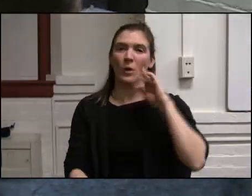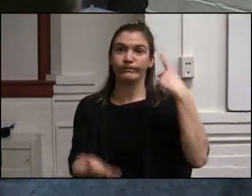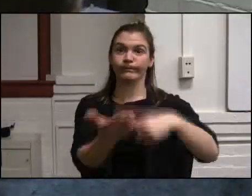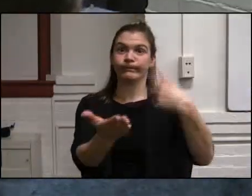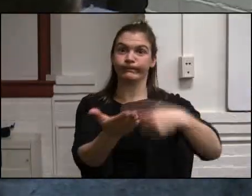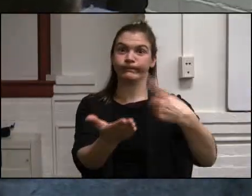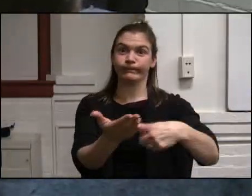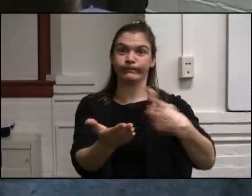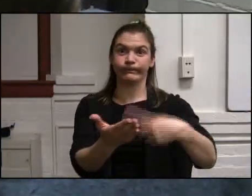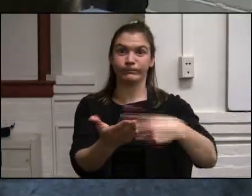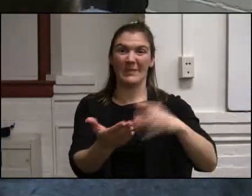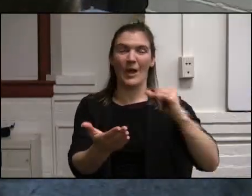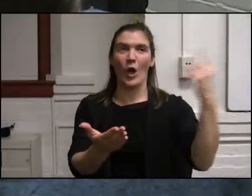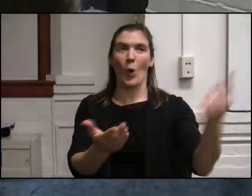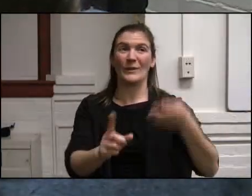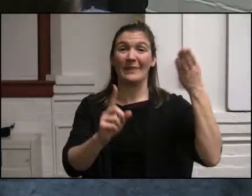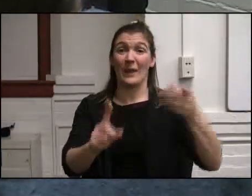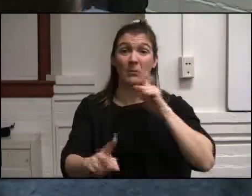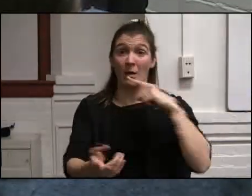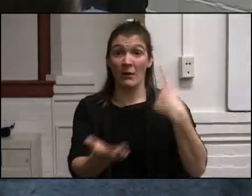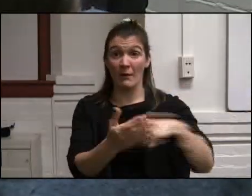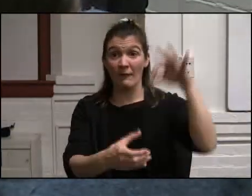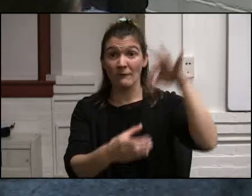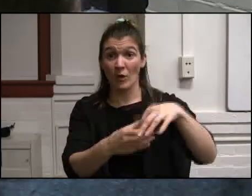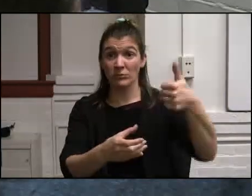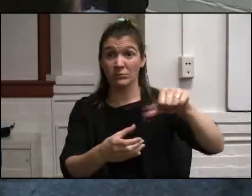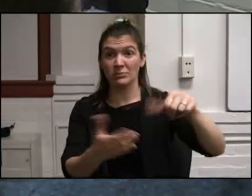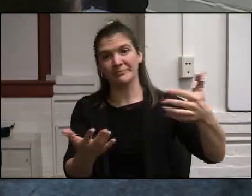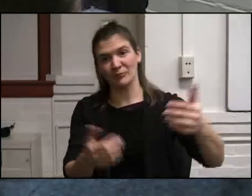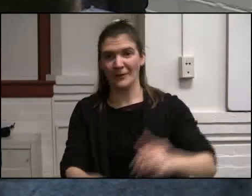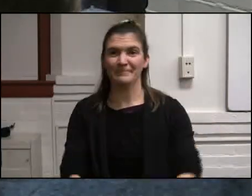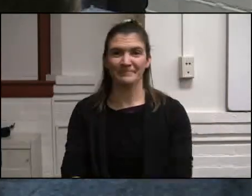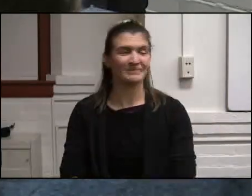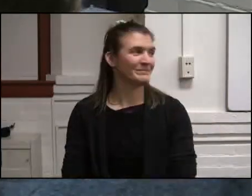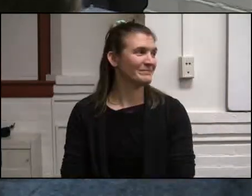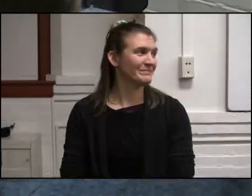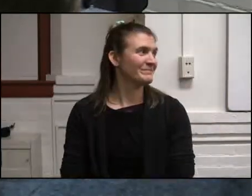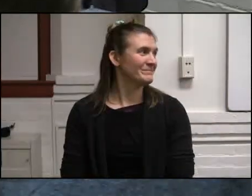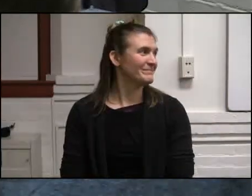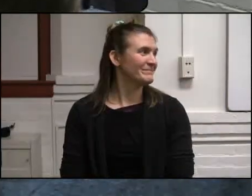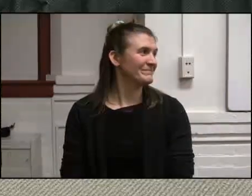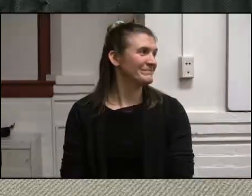is why it's, almost always discussed. That's what I was gonna say.